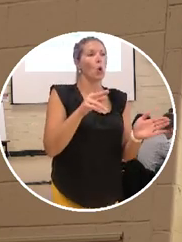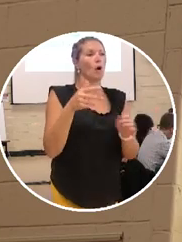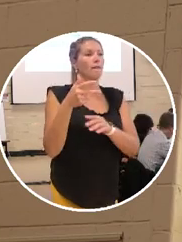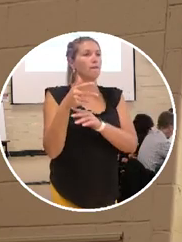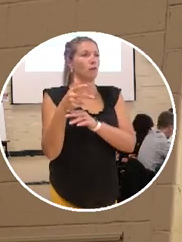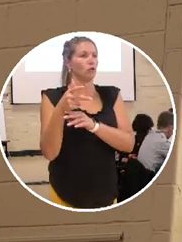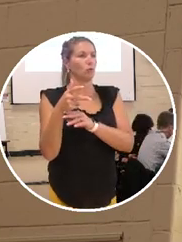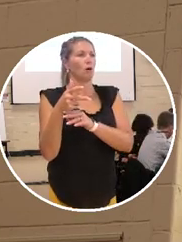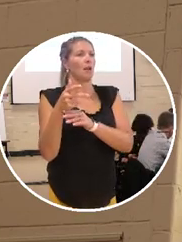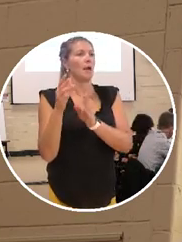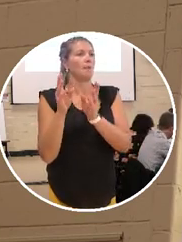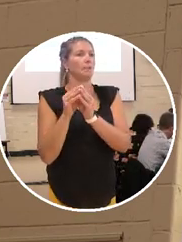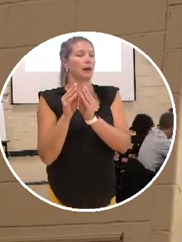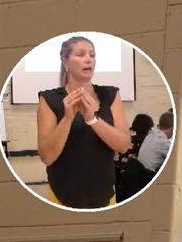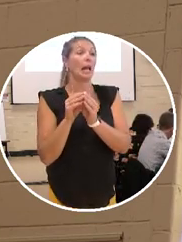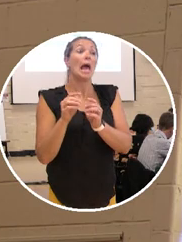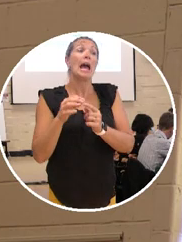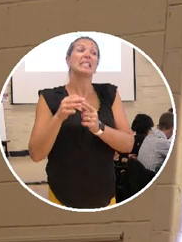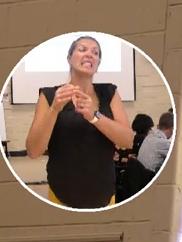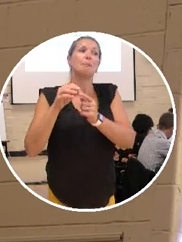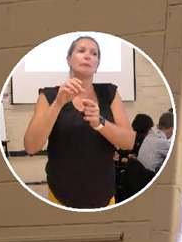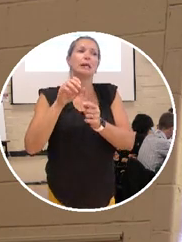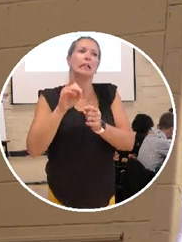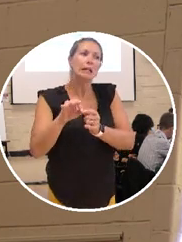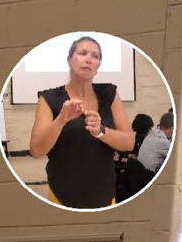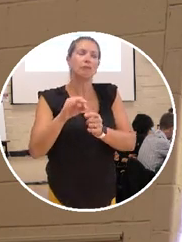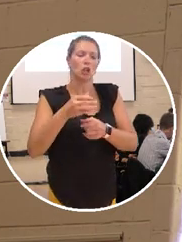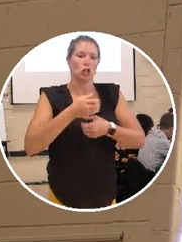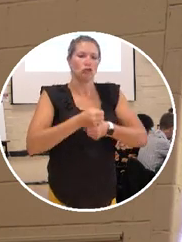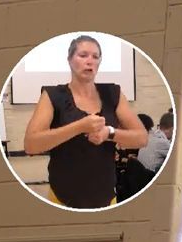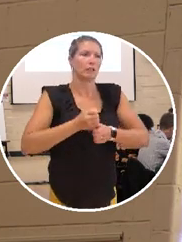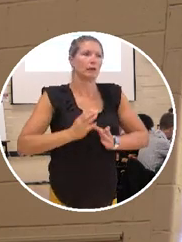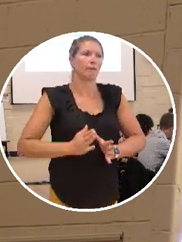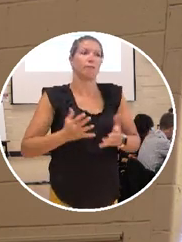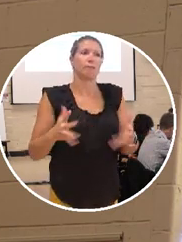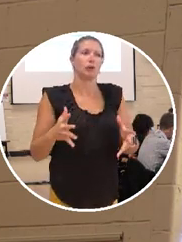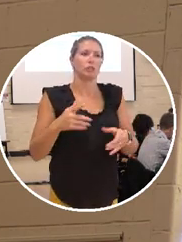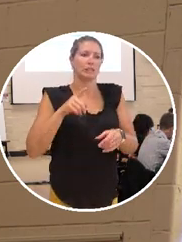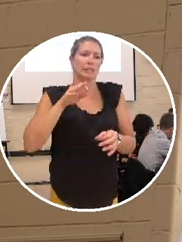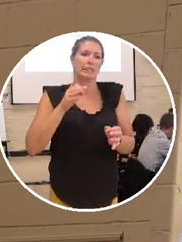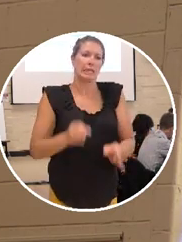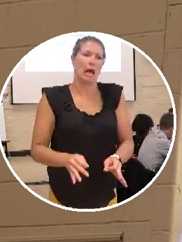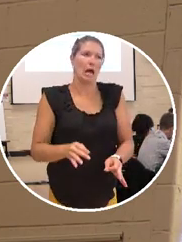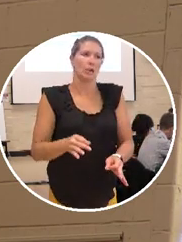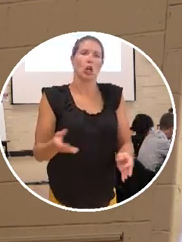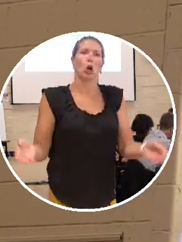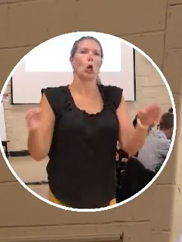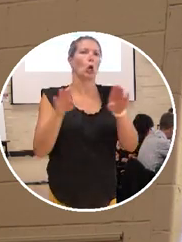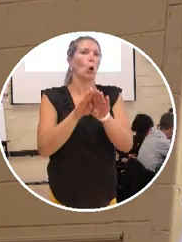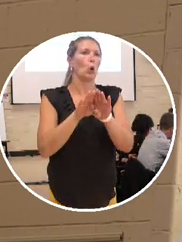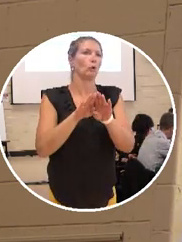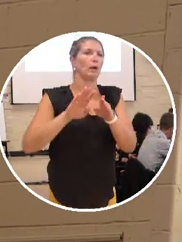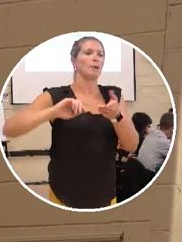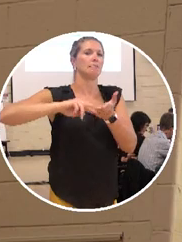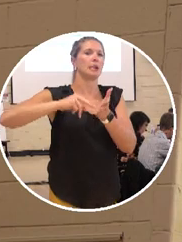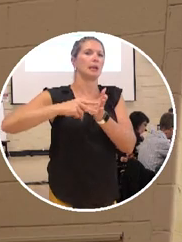a vote of the trustees to be a closed meeting from which members of the public shall be